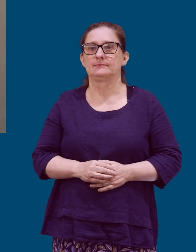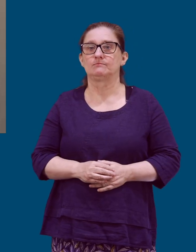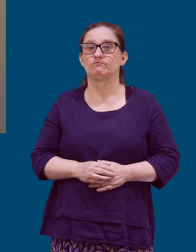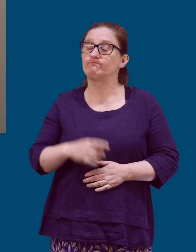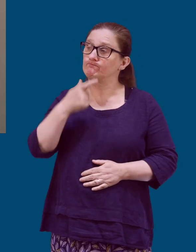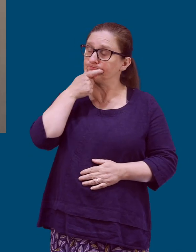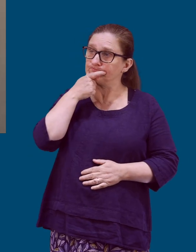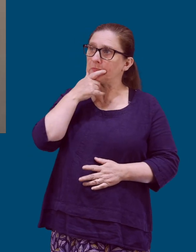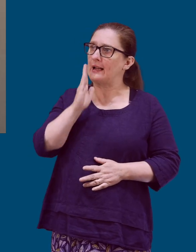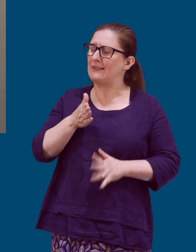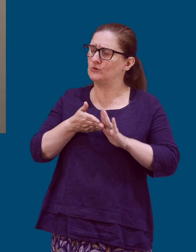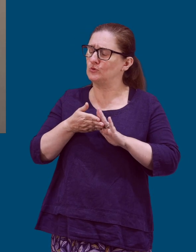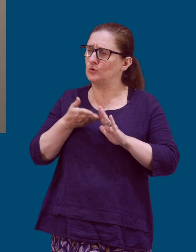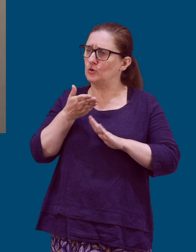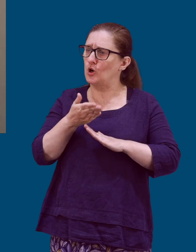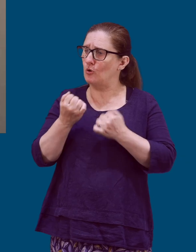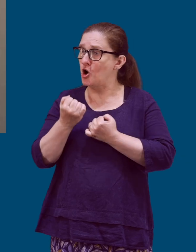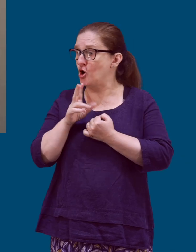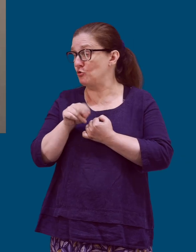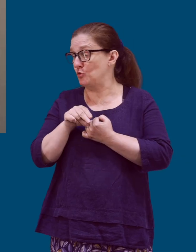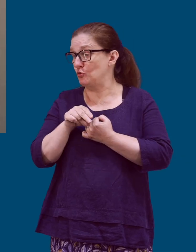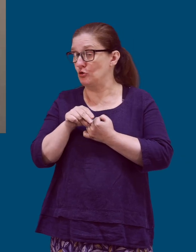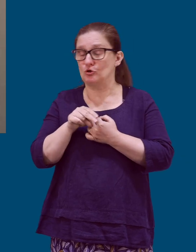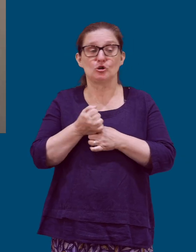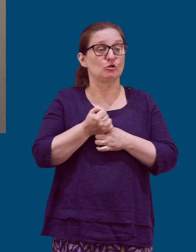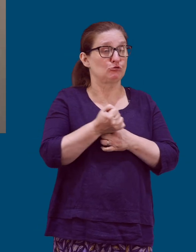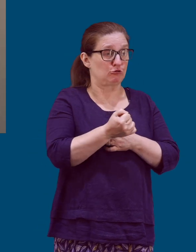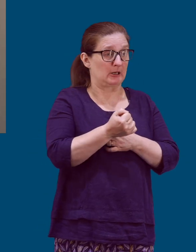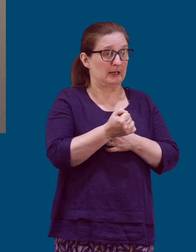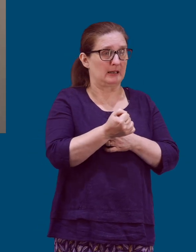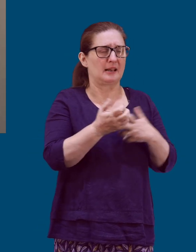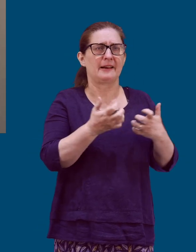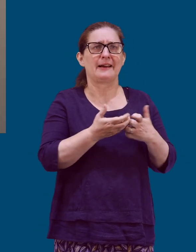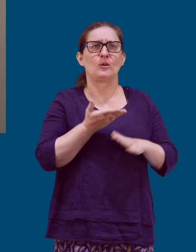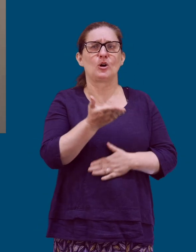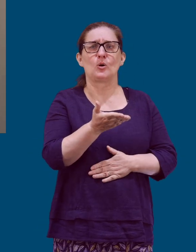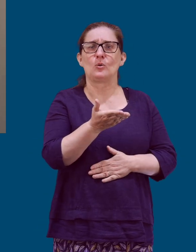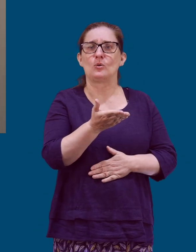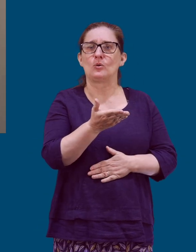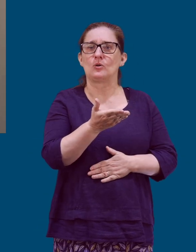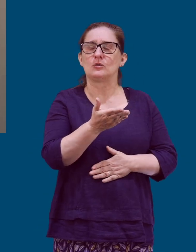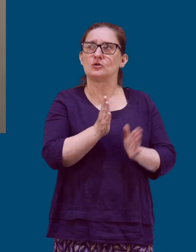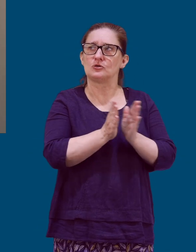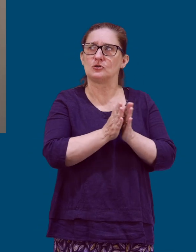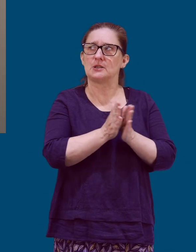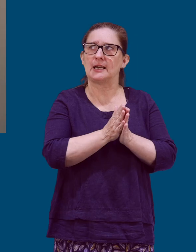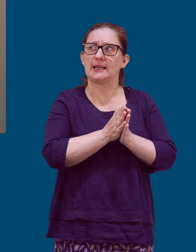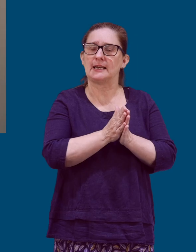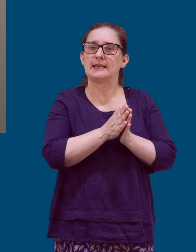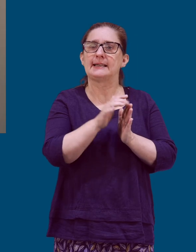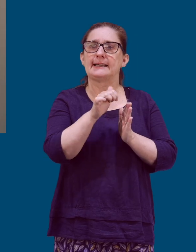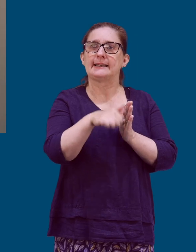Do I have to travel? Car? No. Train? How do I get there? Is it Sunday?